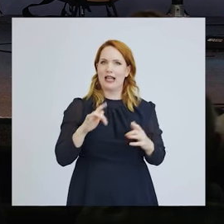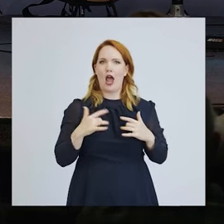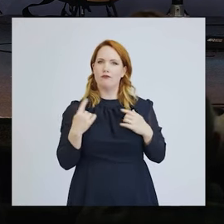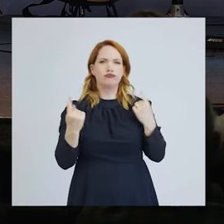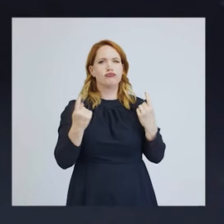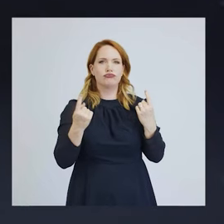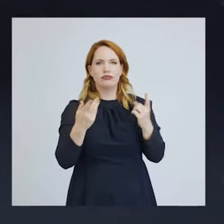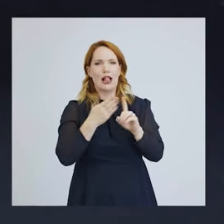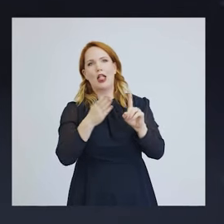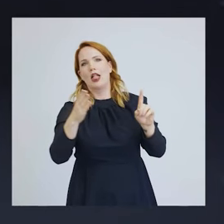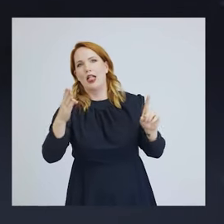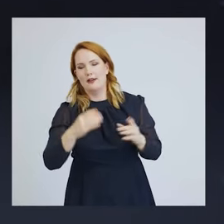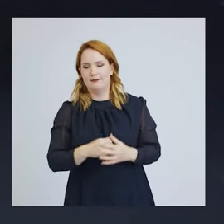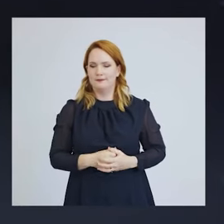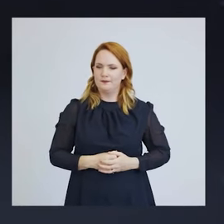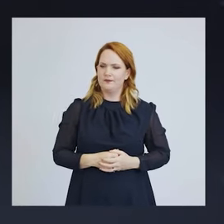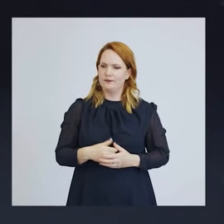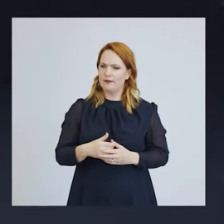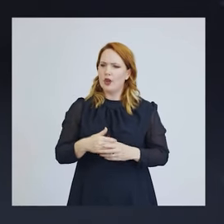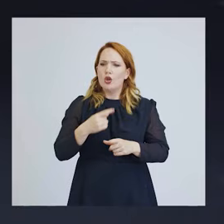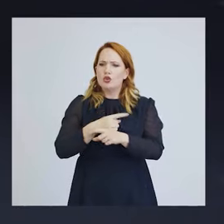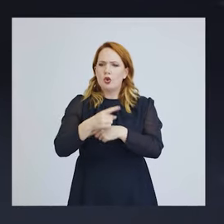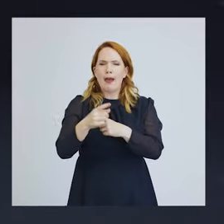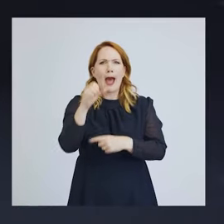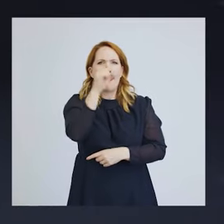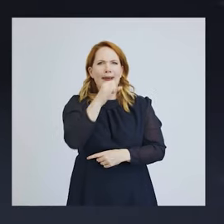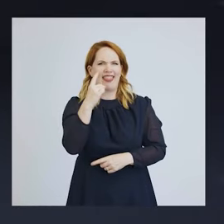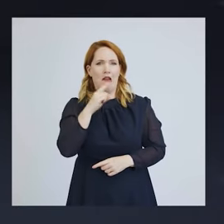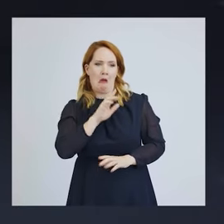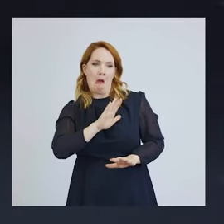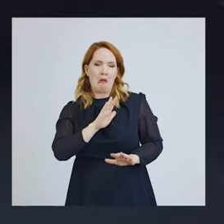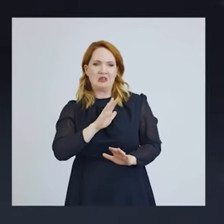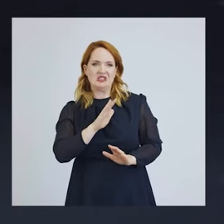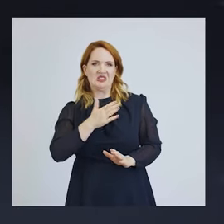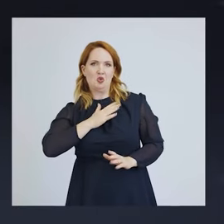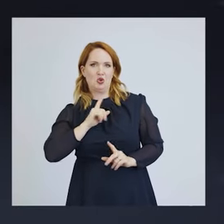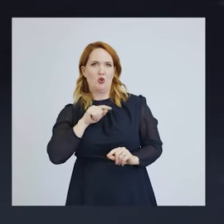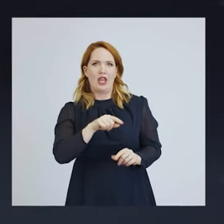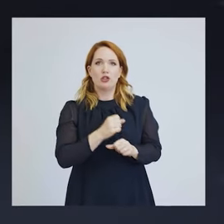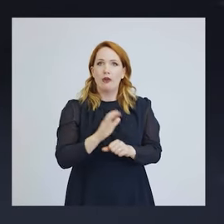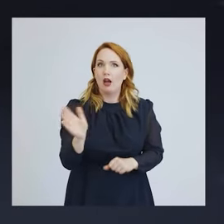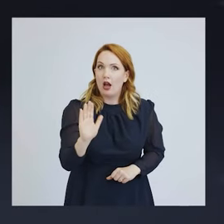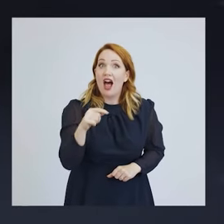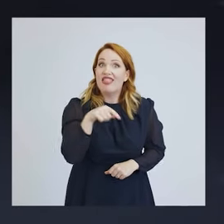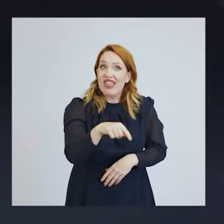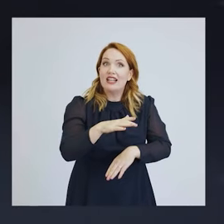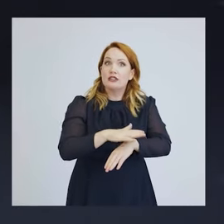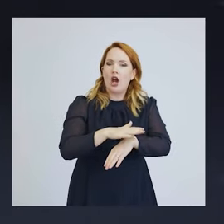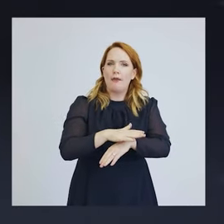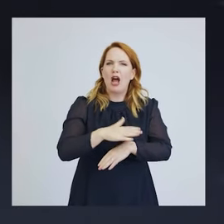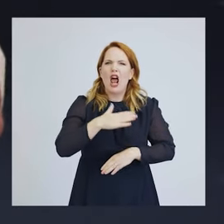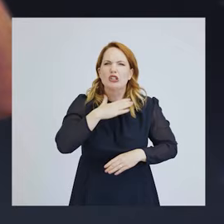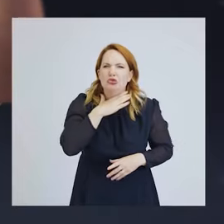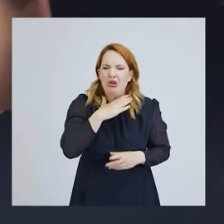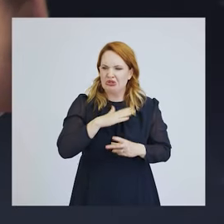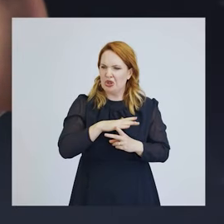says there's wild living. And I just want to put this in context as well, because when we hear about the pigs, we think that's just gross in general. But it was